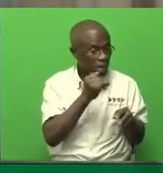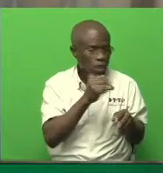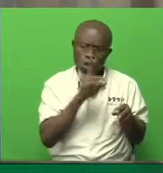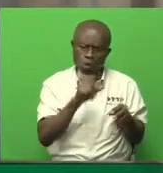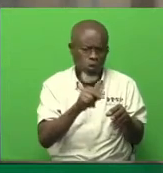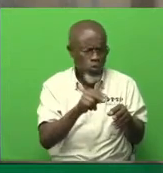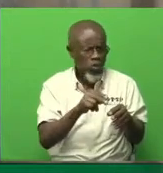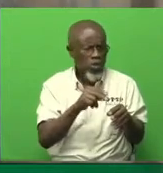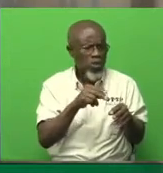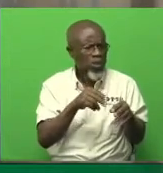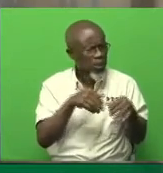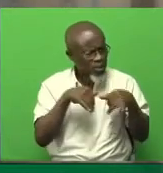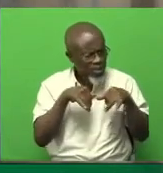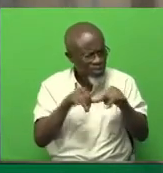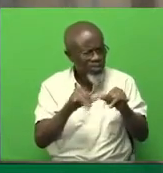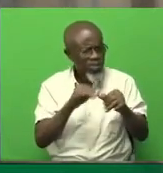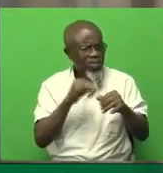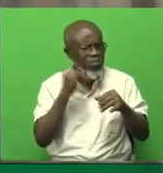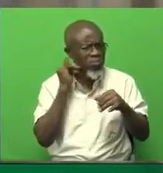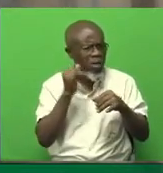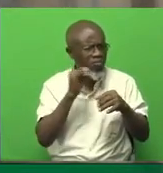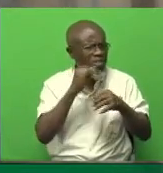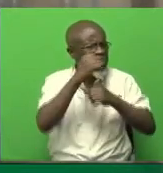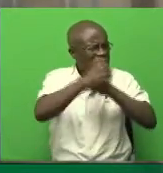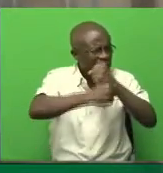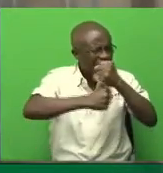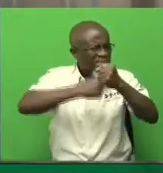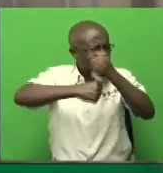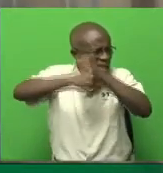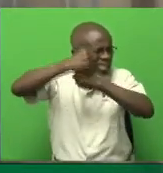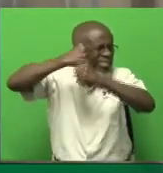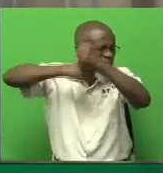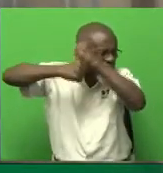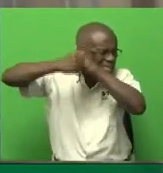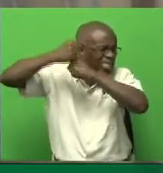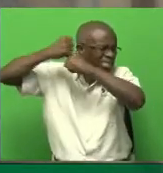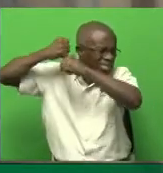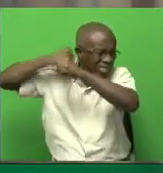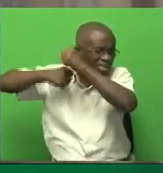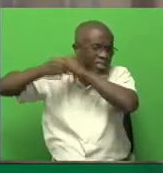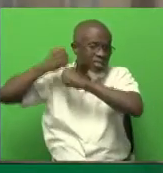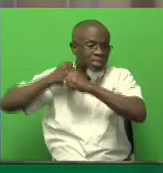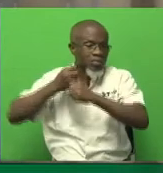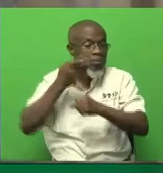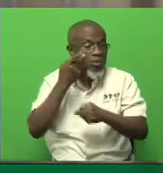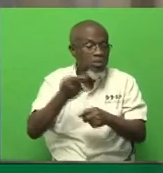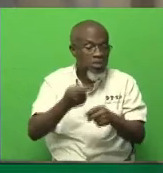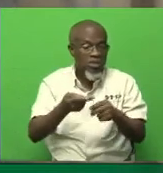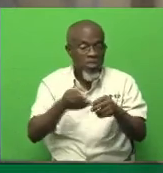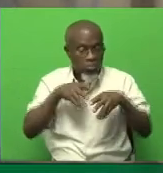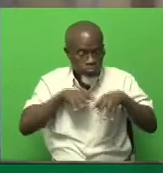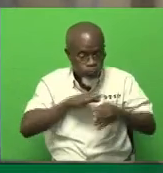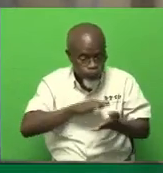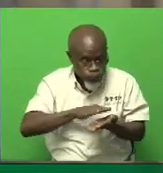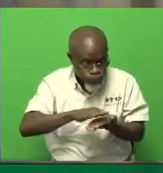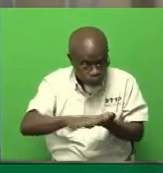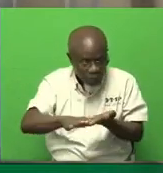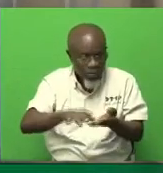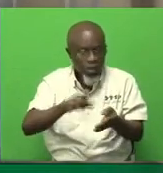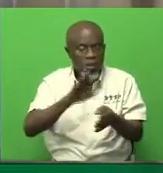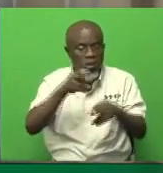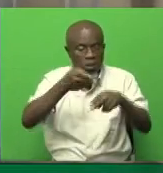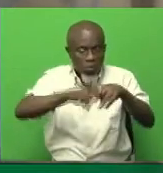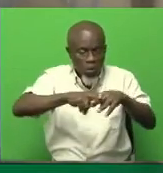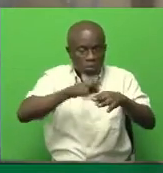they have refused to fix the rules we see Paving on top of Paving on top of Paving on top of good roads being paved